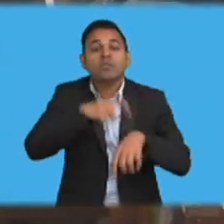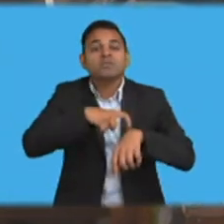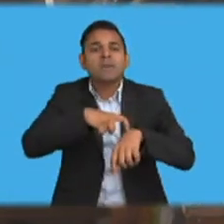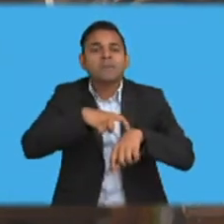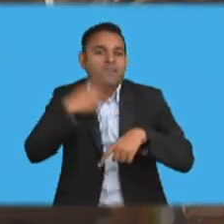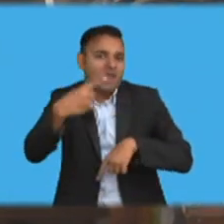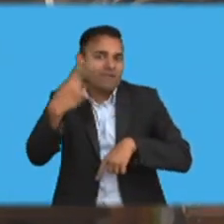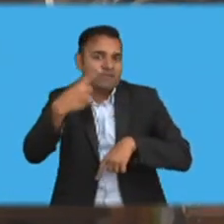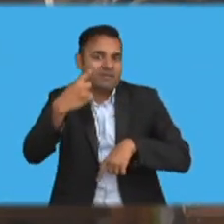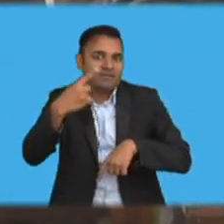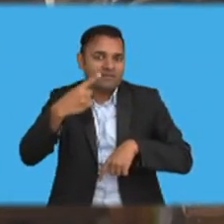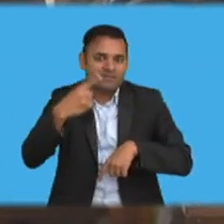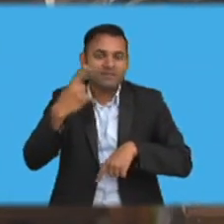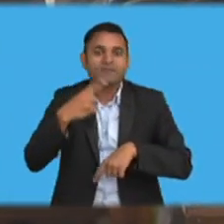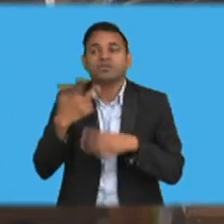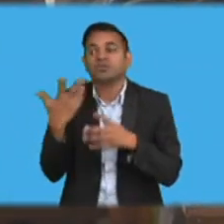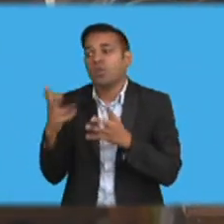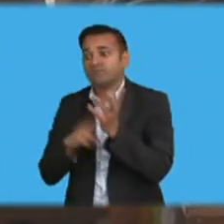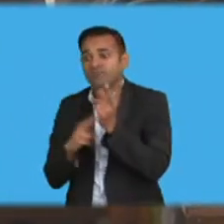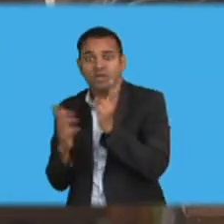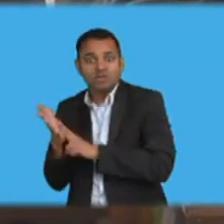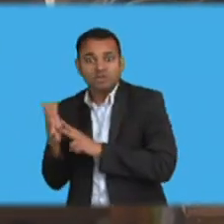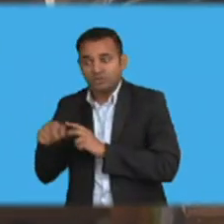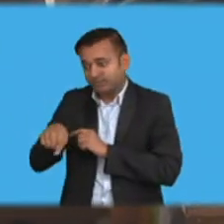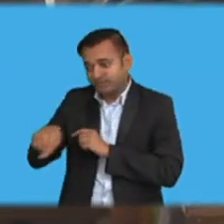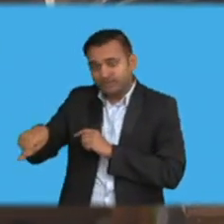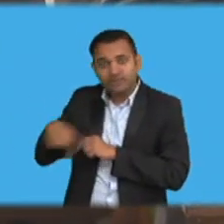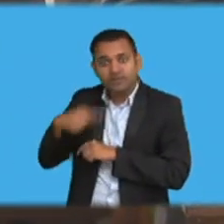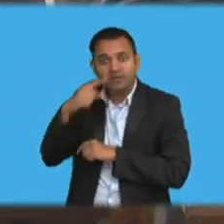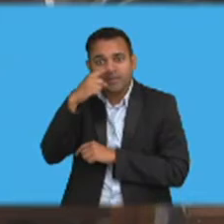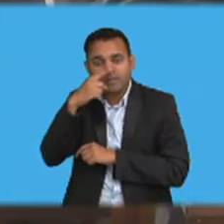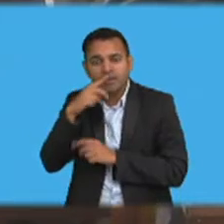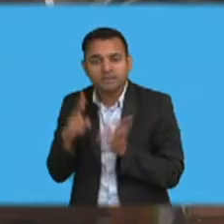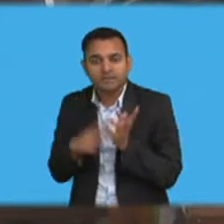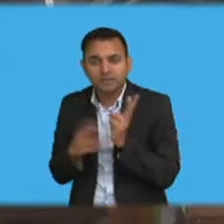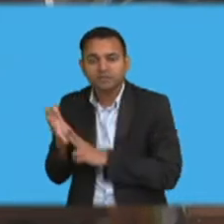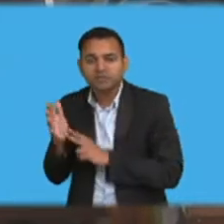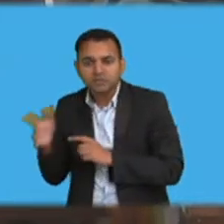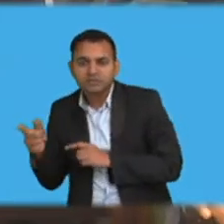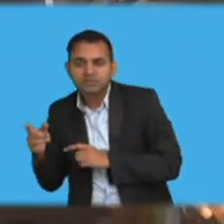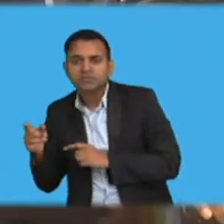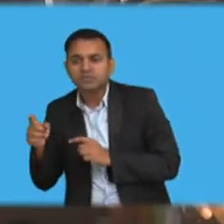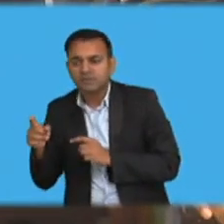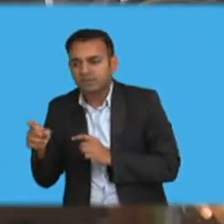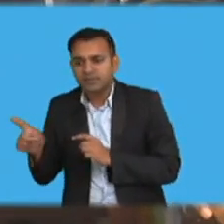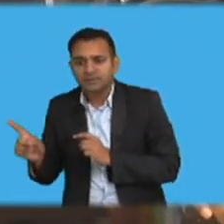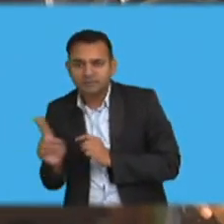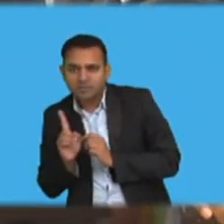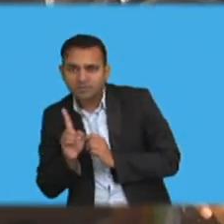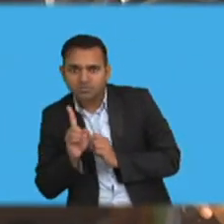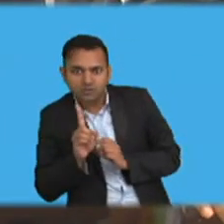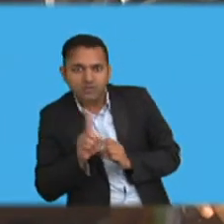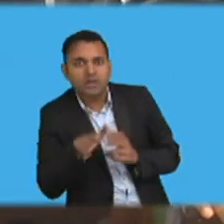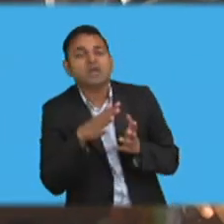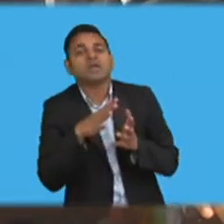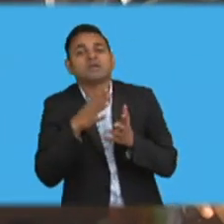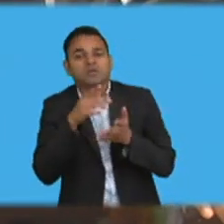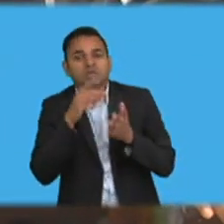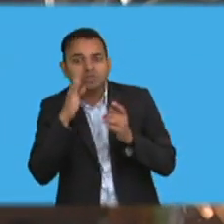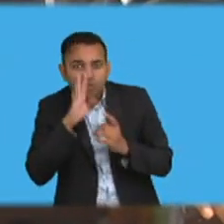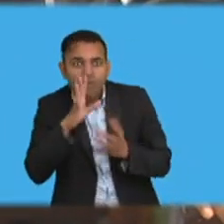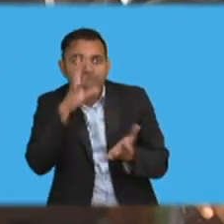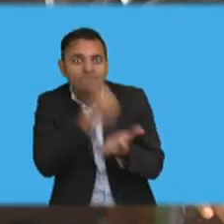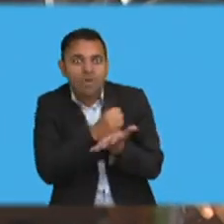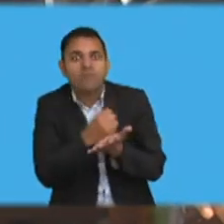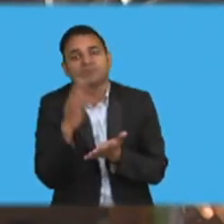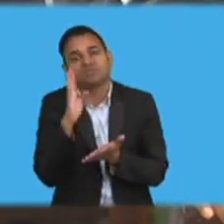village for a coordinated effort to access the wreck site and confirming the 2 deceased bodies on site.